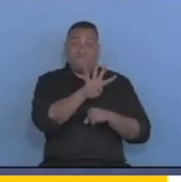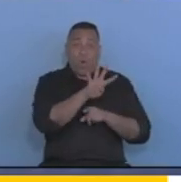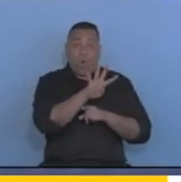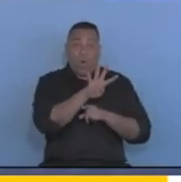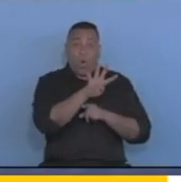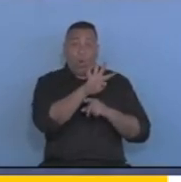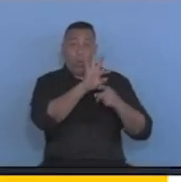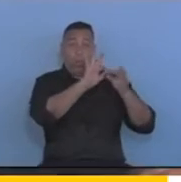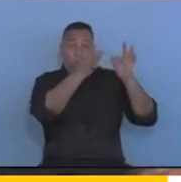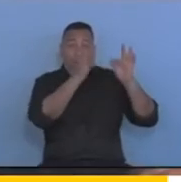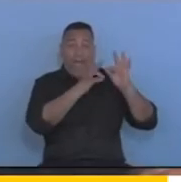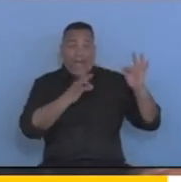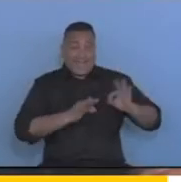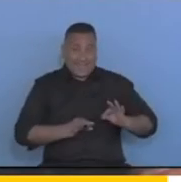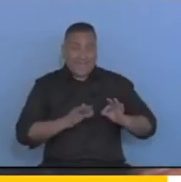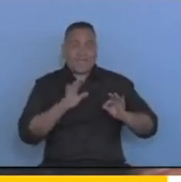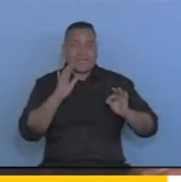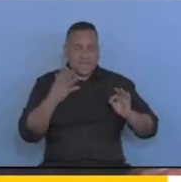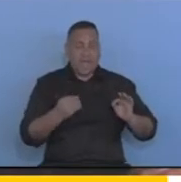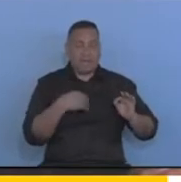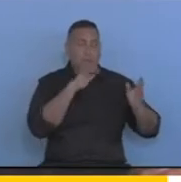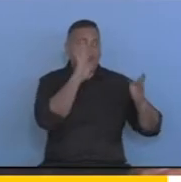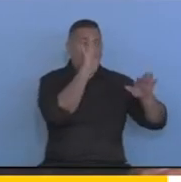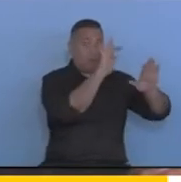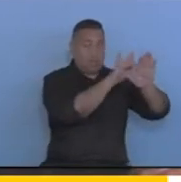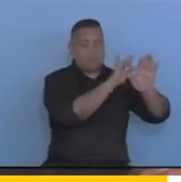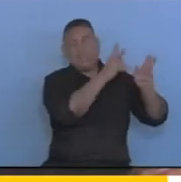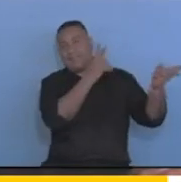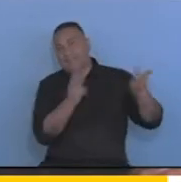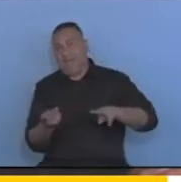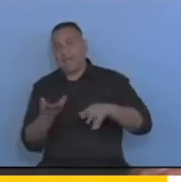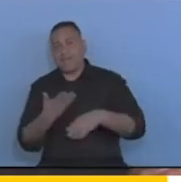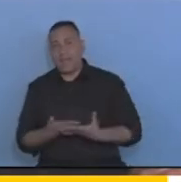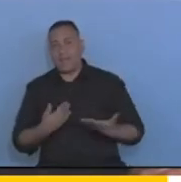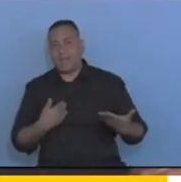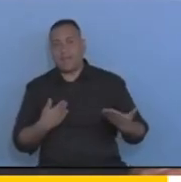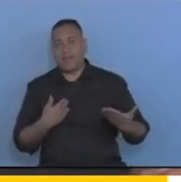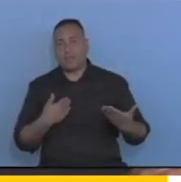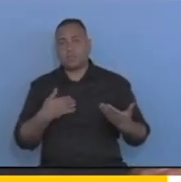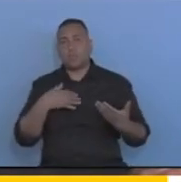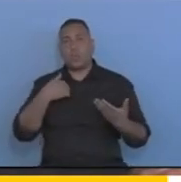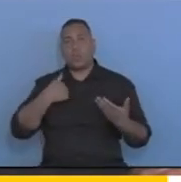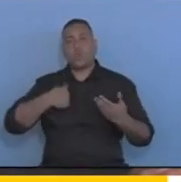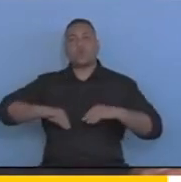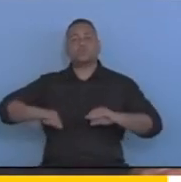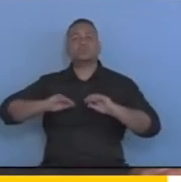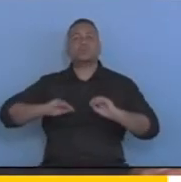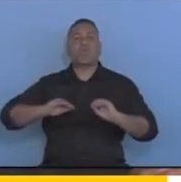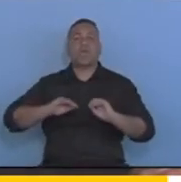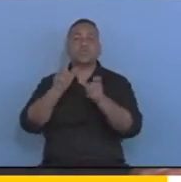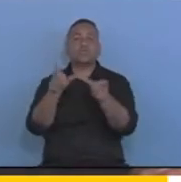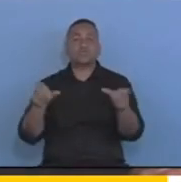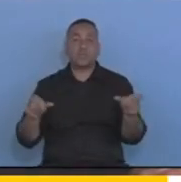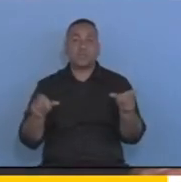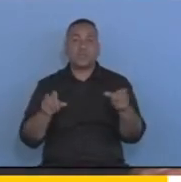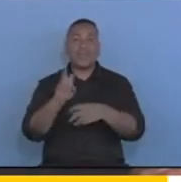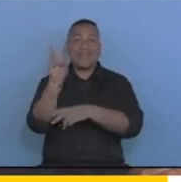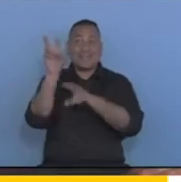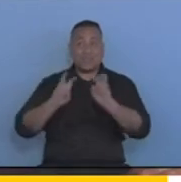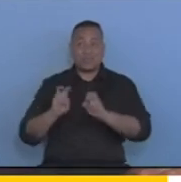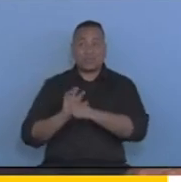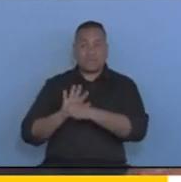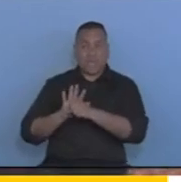there's dangers involved, and we need to be aware of all the dangers. And that is why we train the students that already have the electrical background just to do the